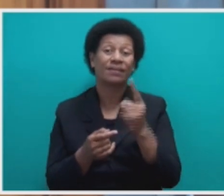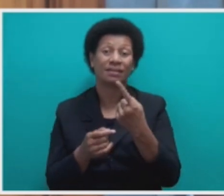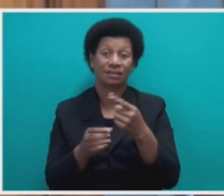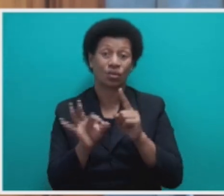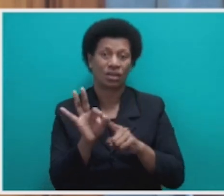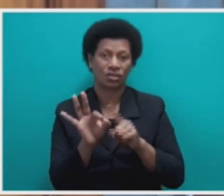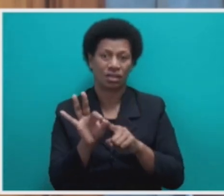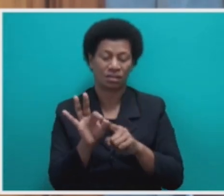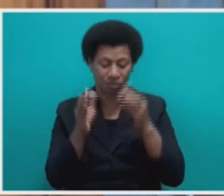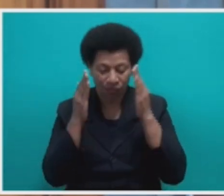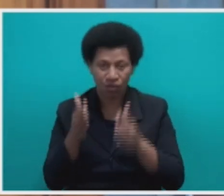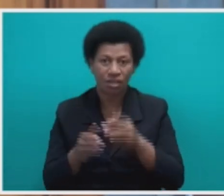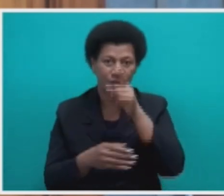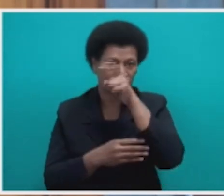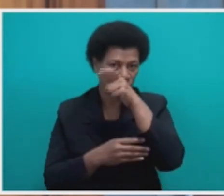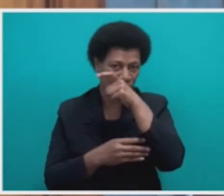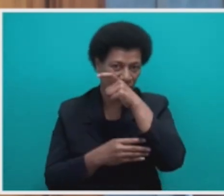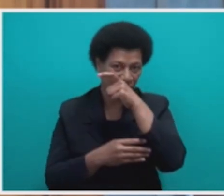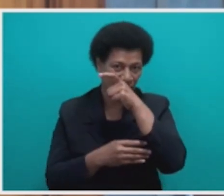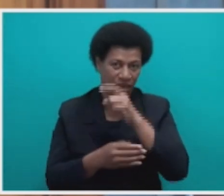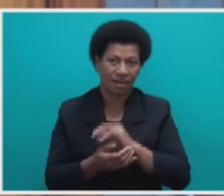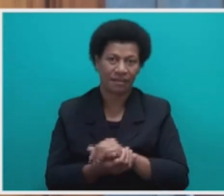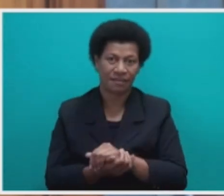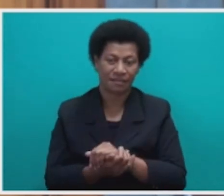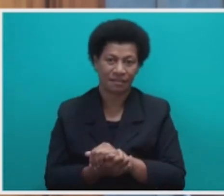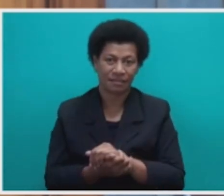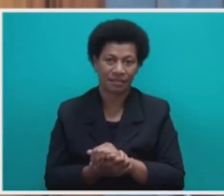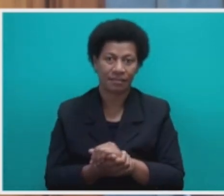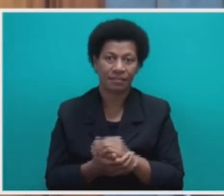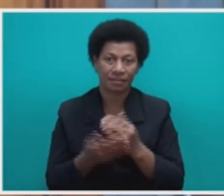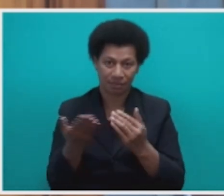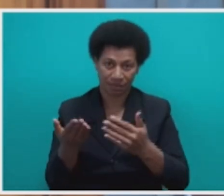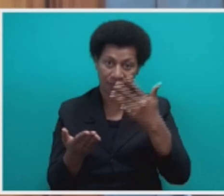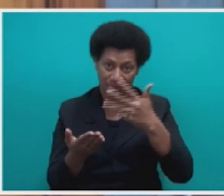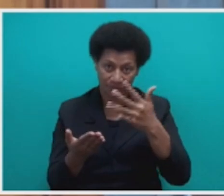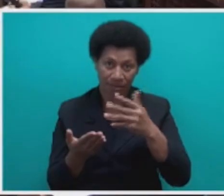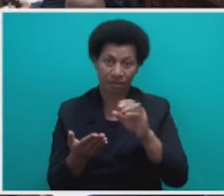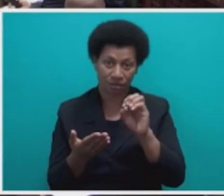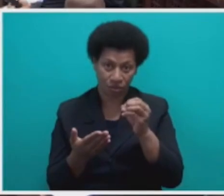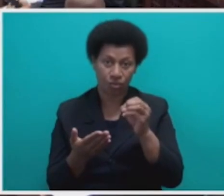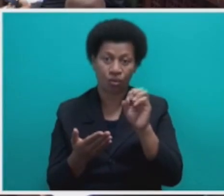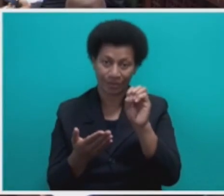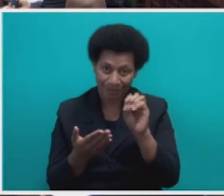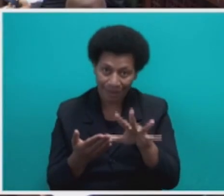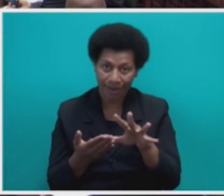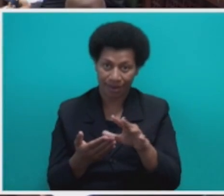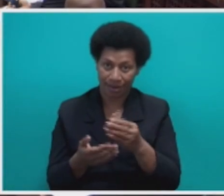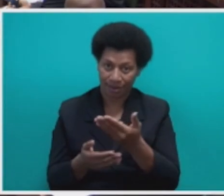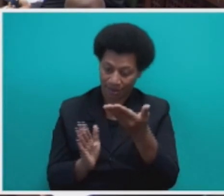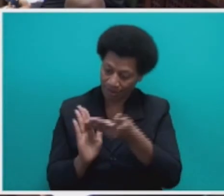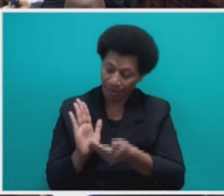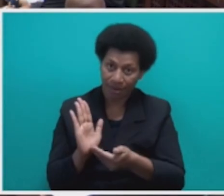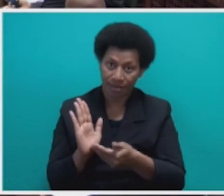to do with chicken. Yes. And this is also... 15, yes. 0 to 10